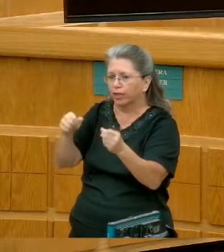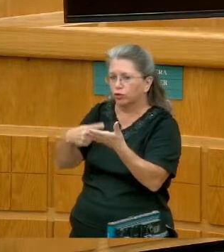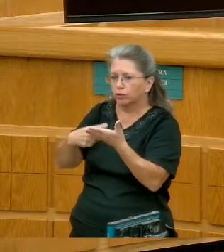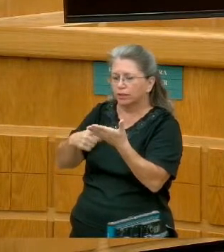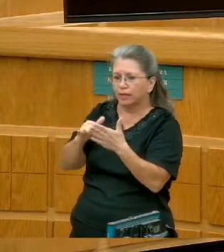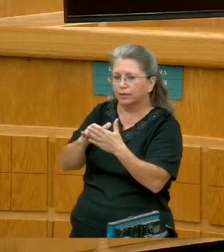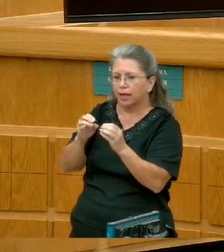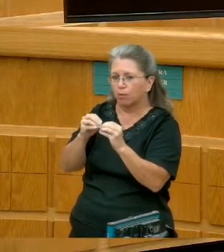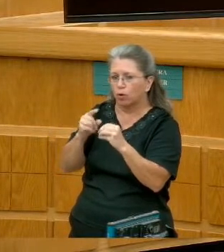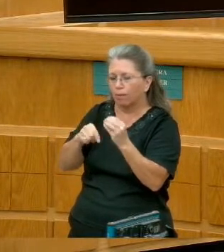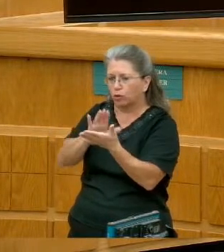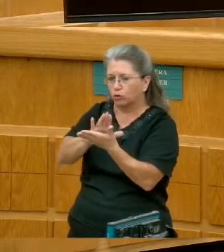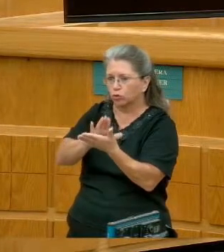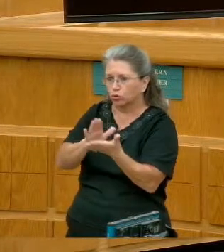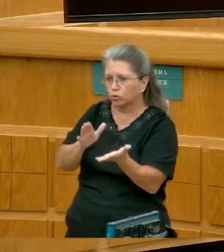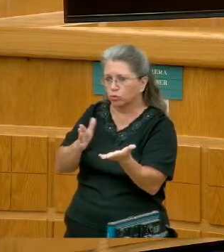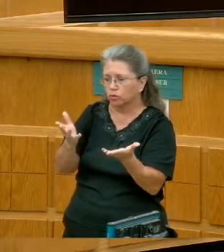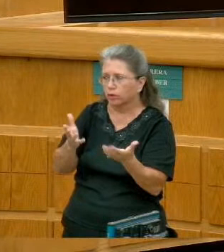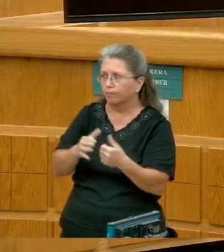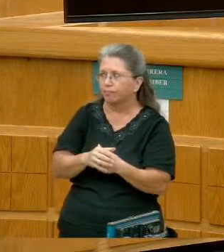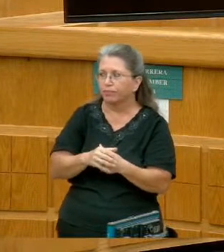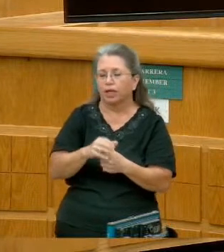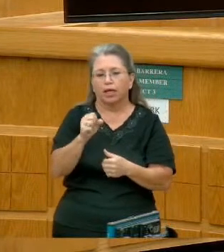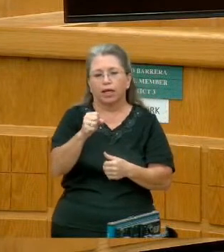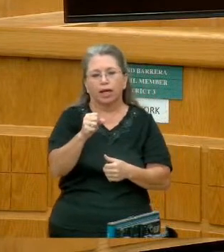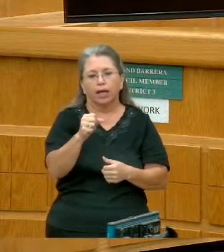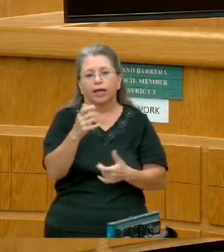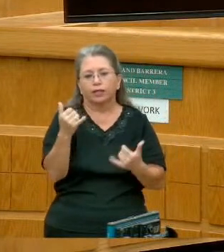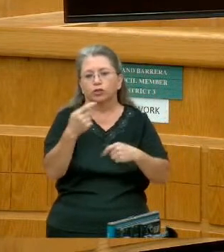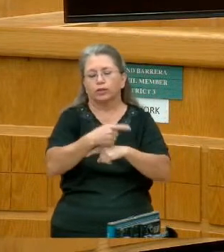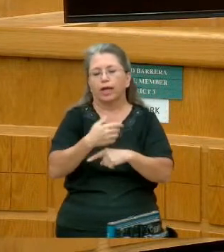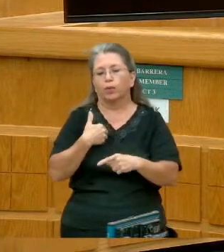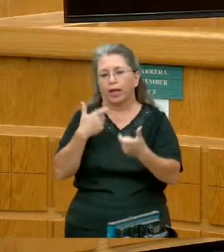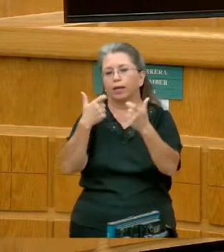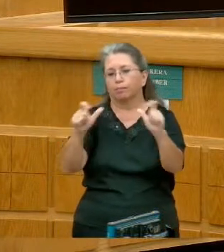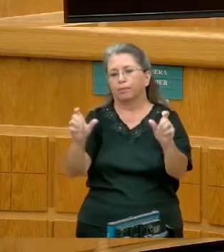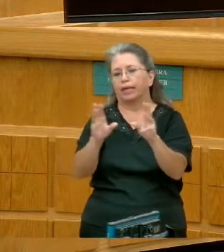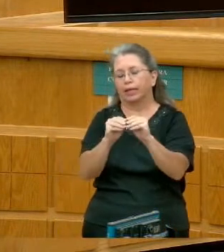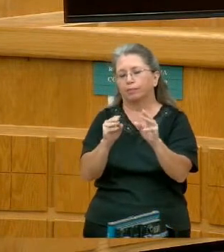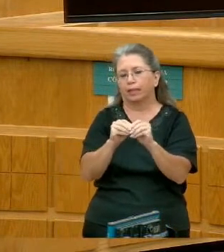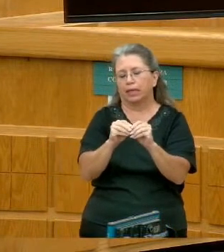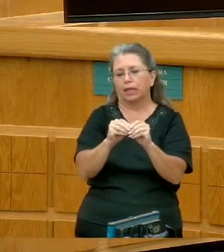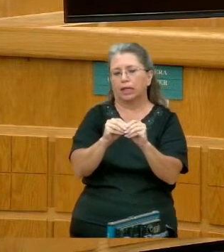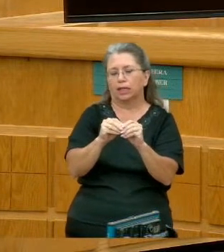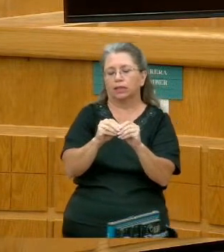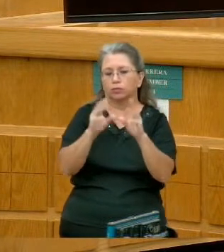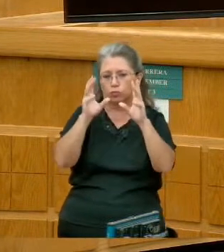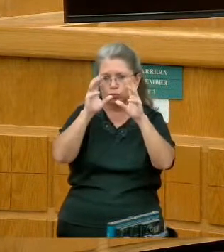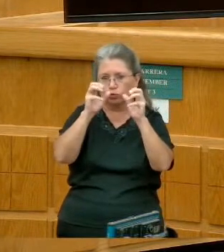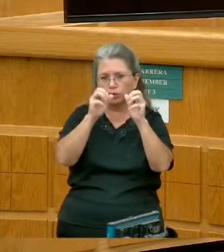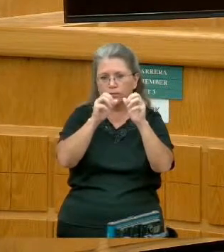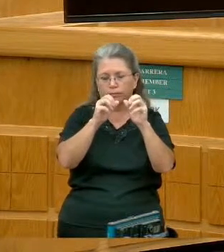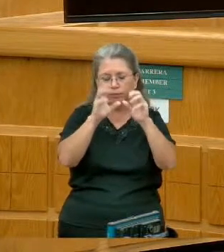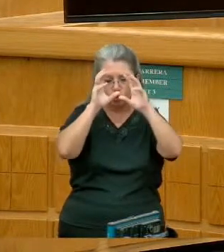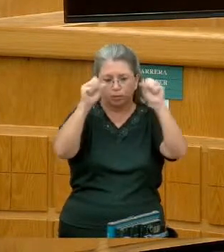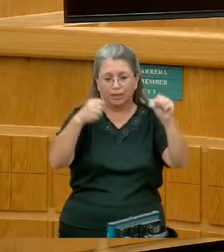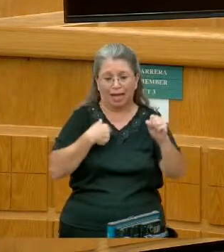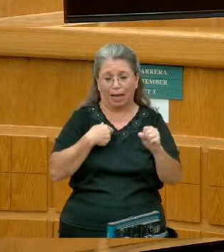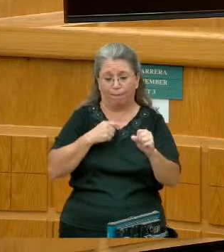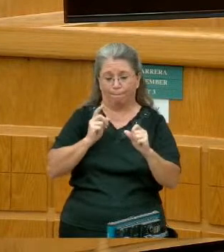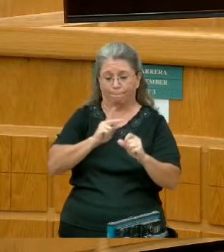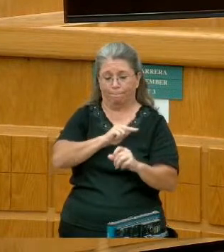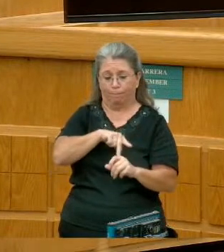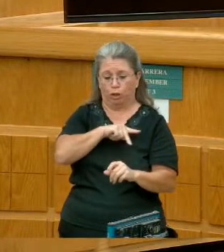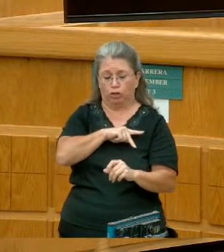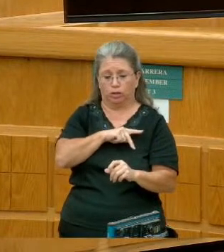So I'm glad you brought that up. So today there was a big meeting of superintendents, and I personally spoke with Dr. Hernandez and told him I do